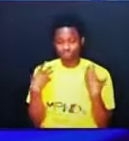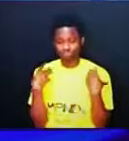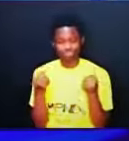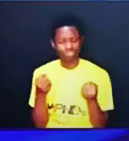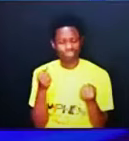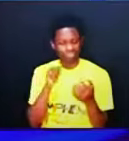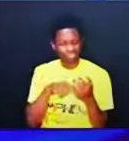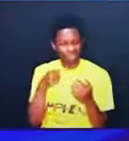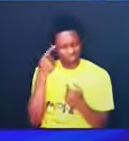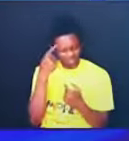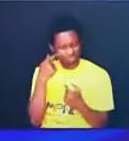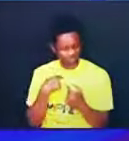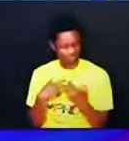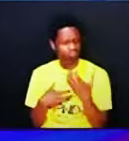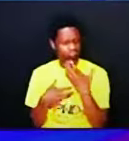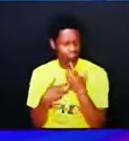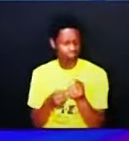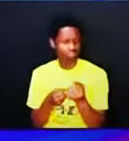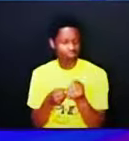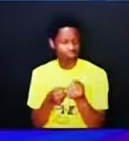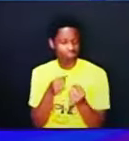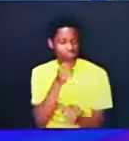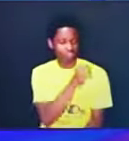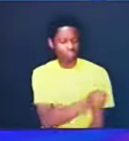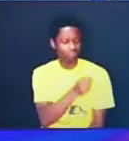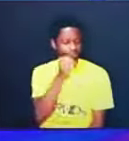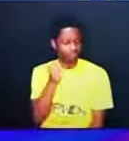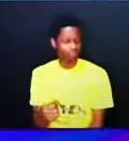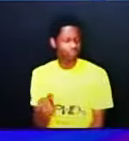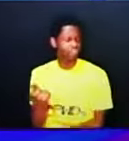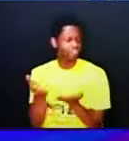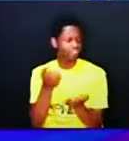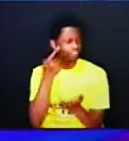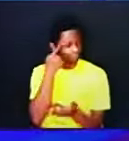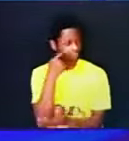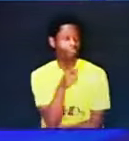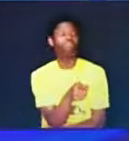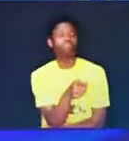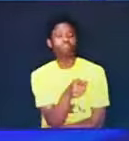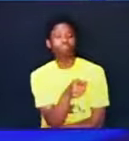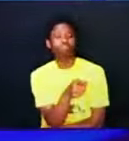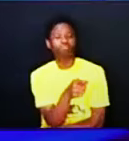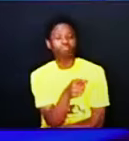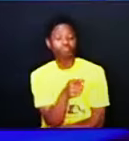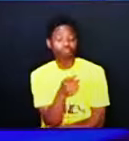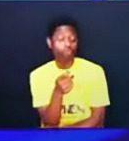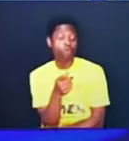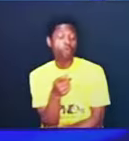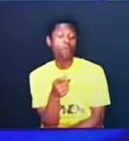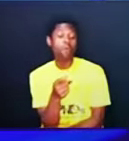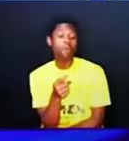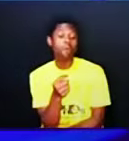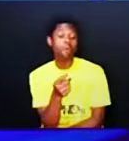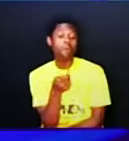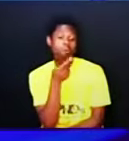me trustworthy, appointing me to his service. This is Paul's testimony.